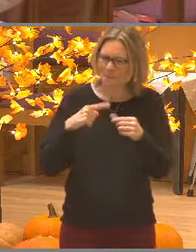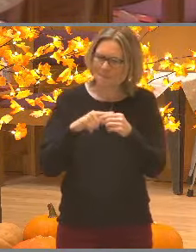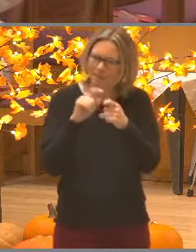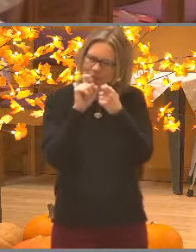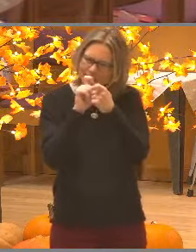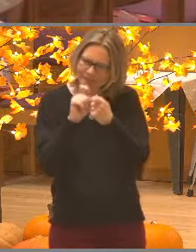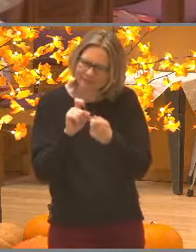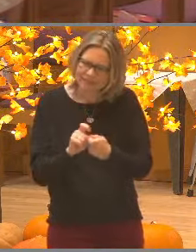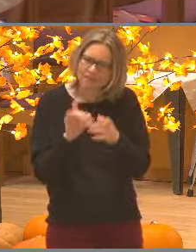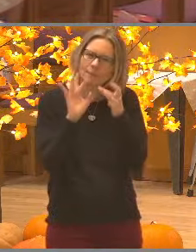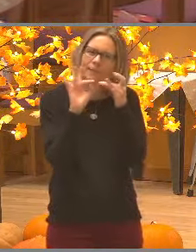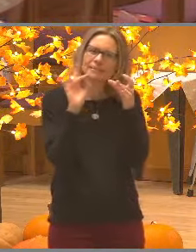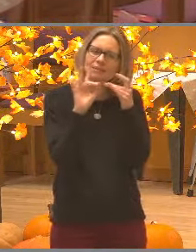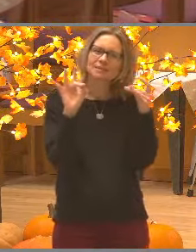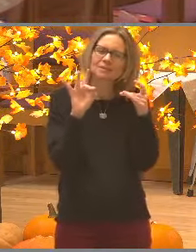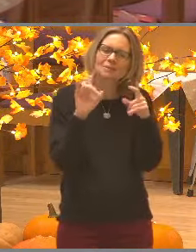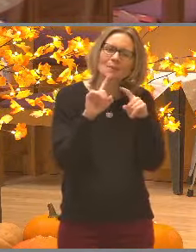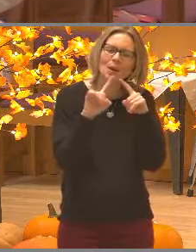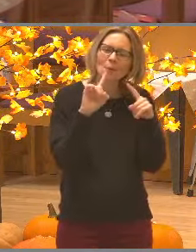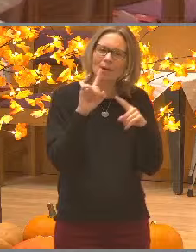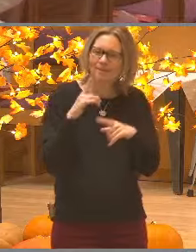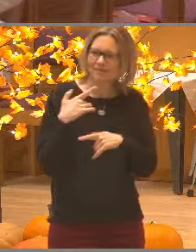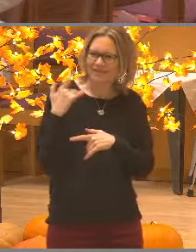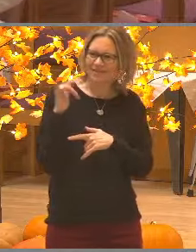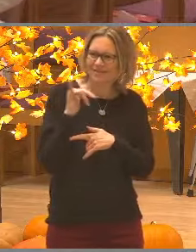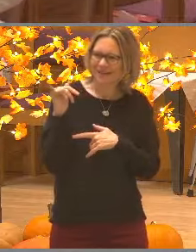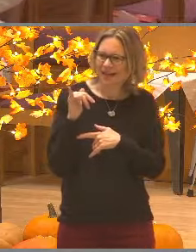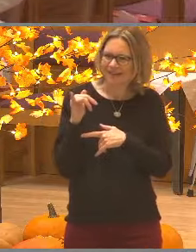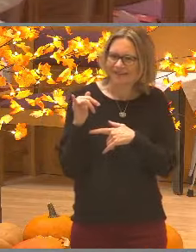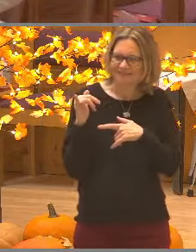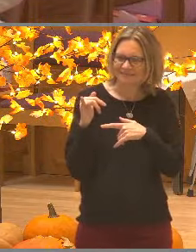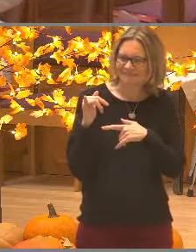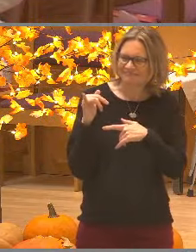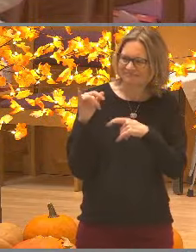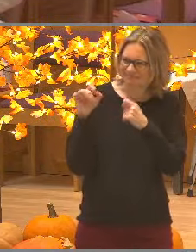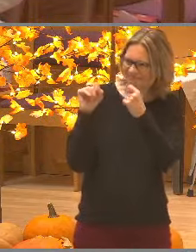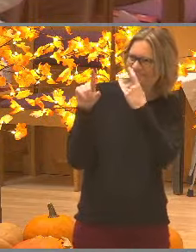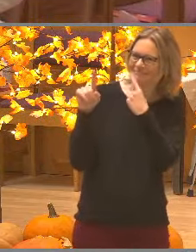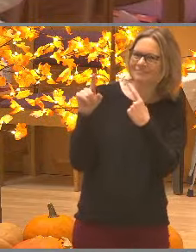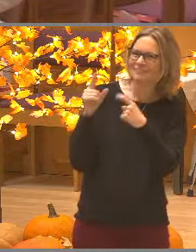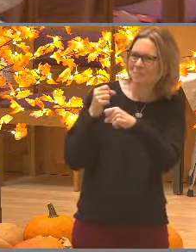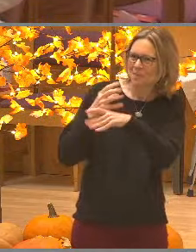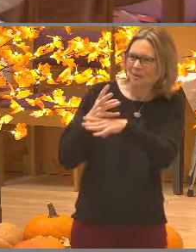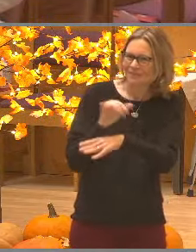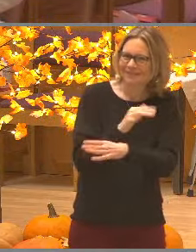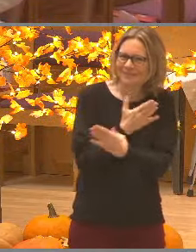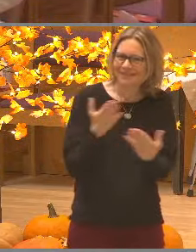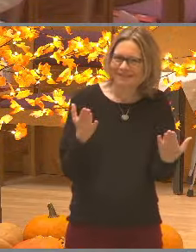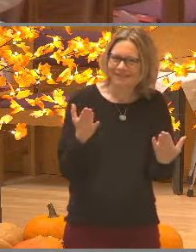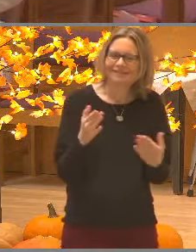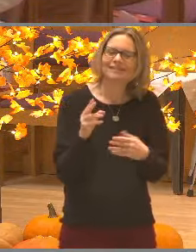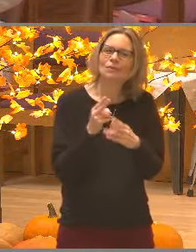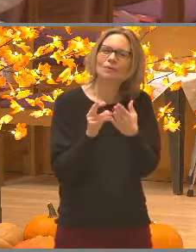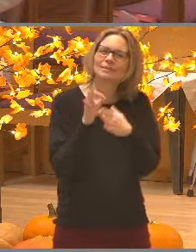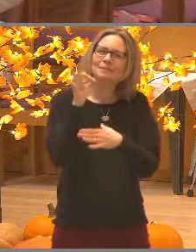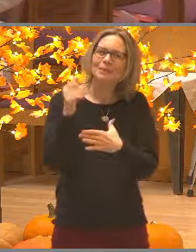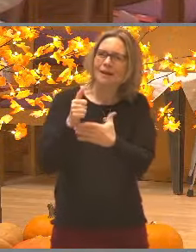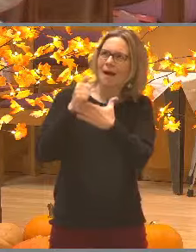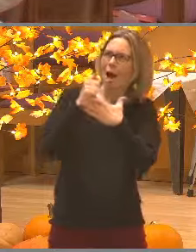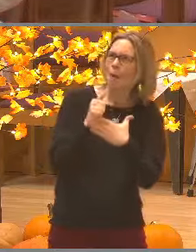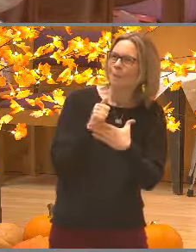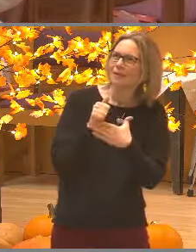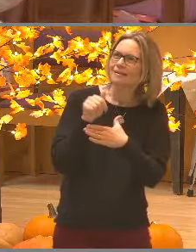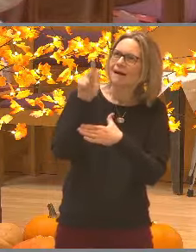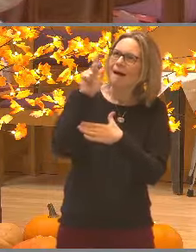message, but in the end, it seems like we prepare everything, and I think it's just the Holy Spirit helping us to hear the message.